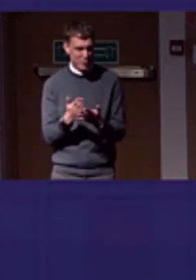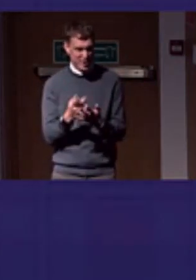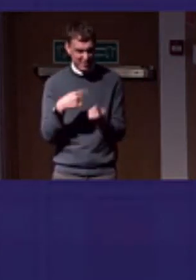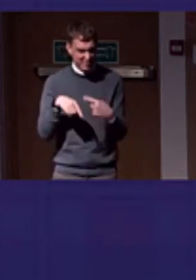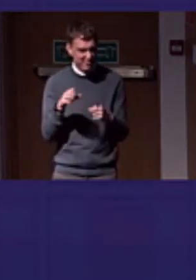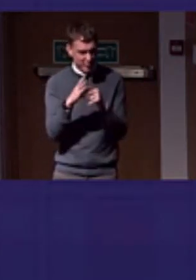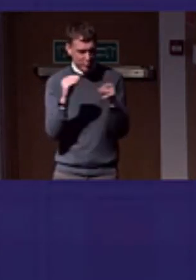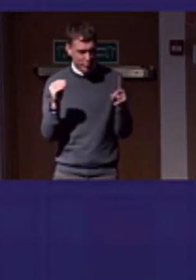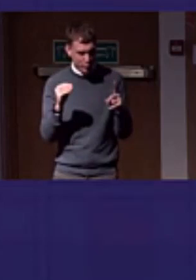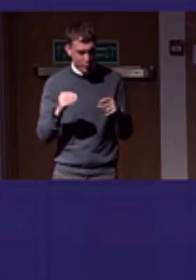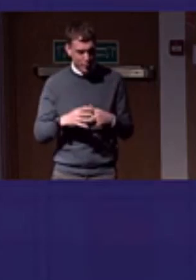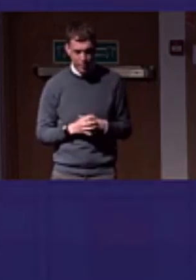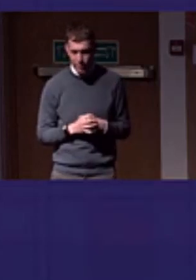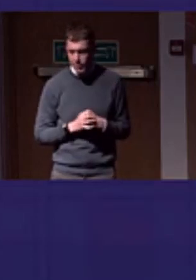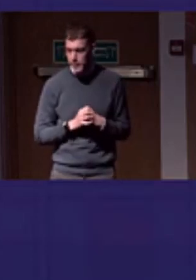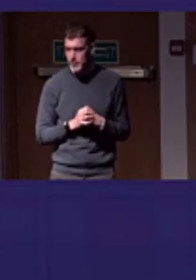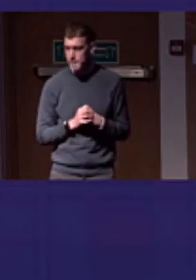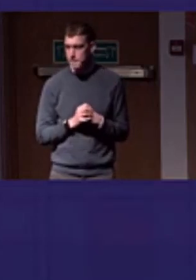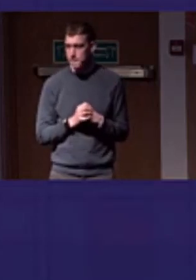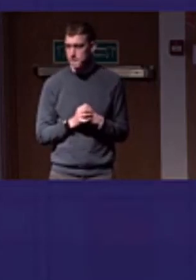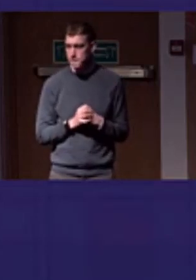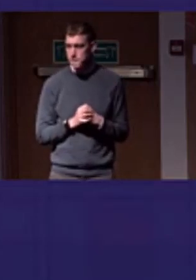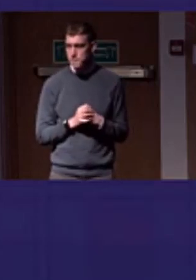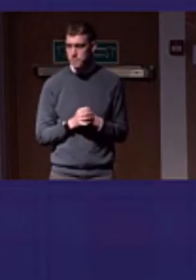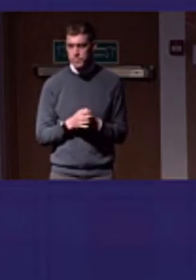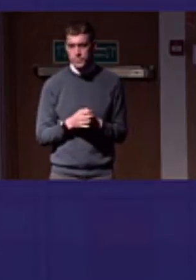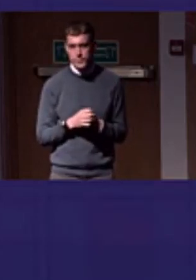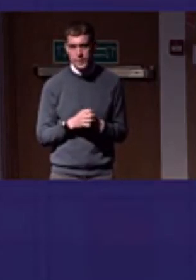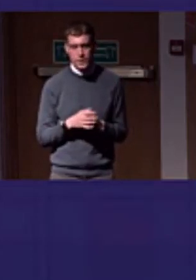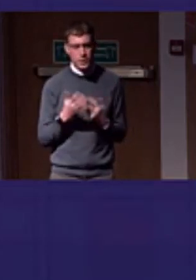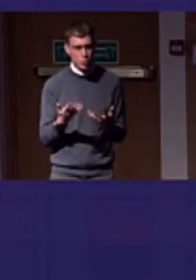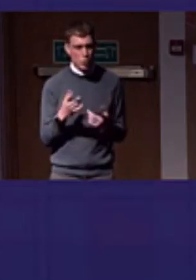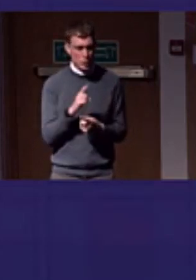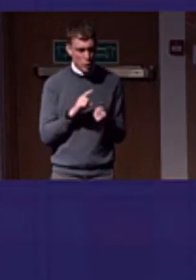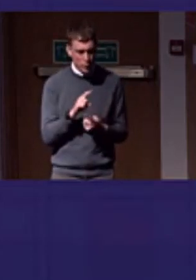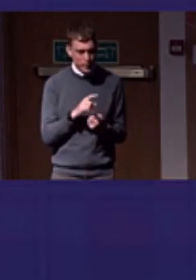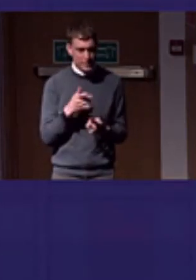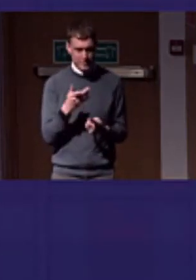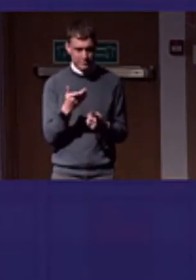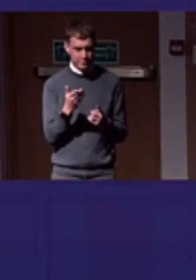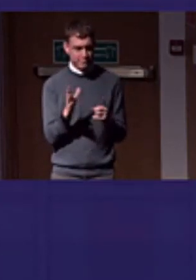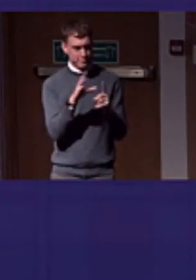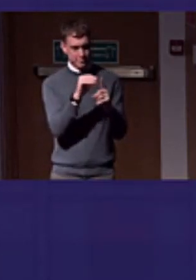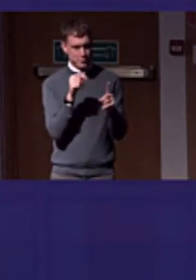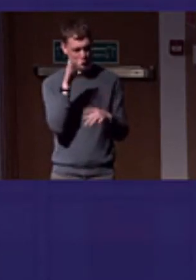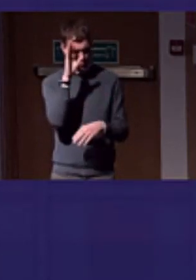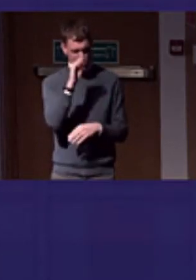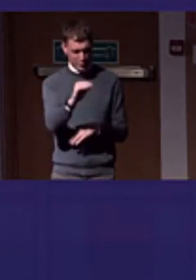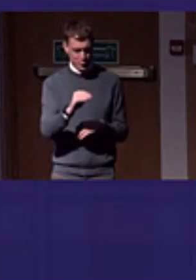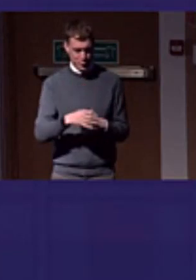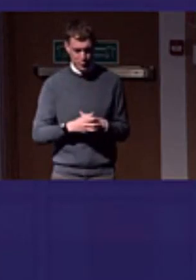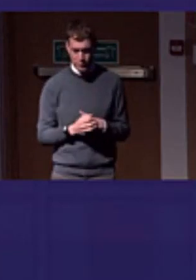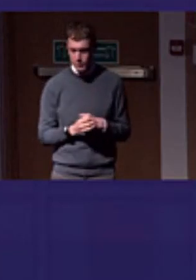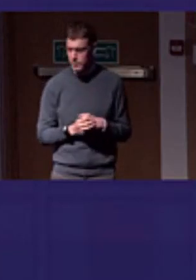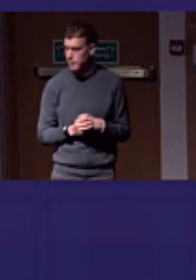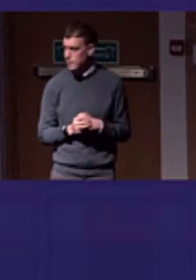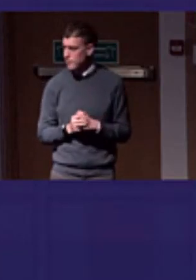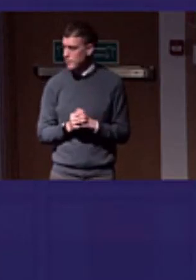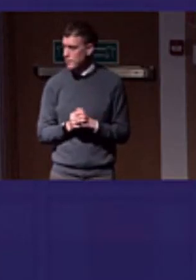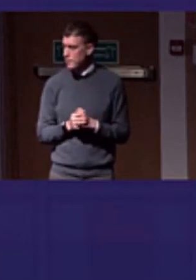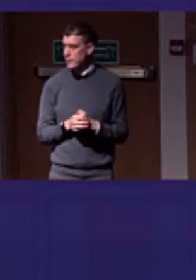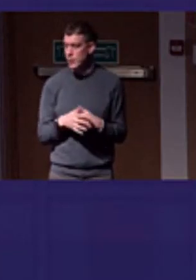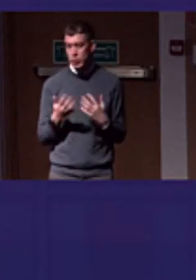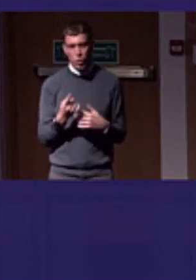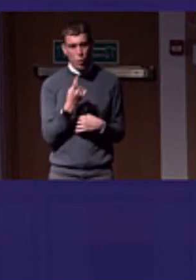out. If you're a selfish person who cares about no one but yourself, you're not at a conference on a Saturday, just letting you know. 1 in